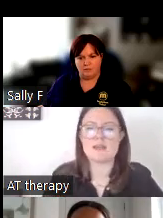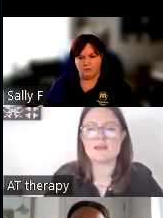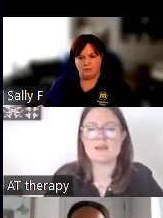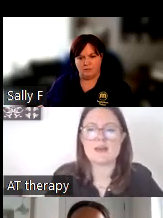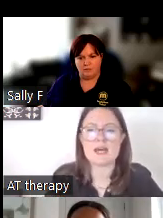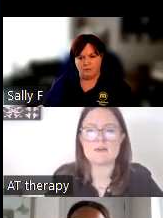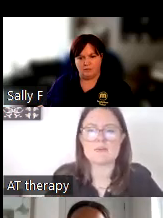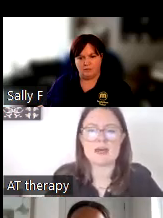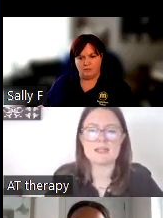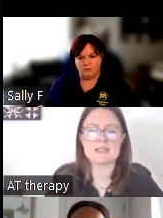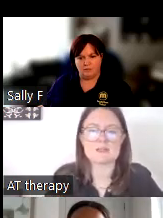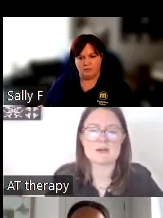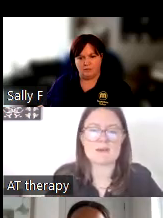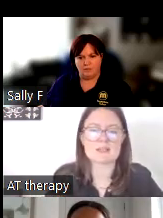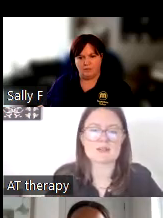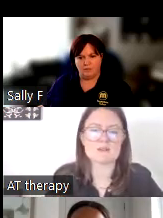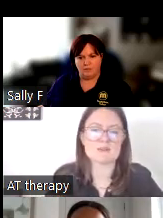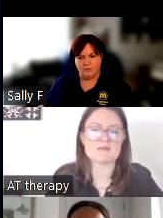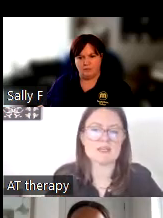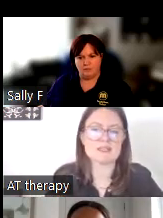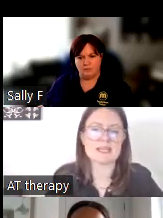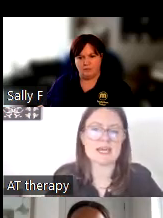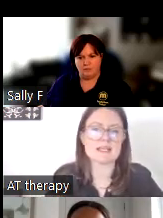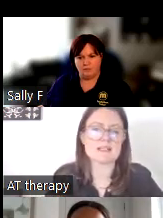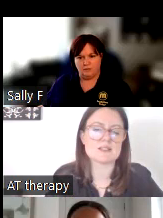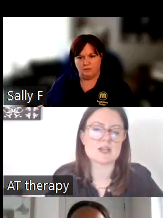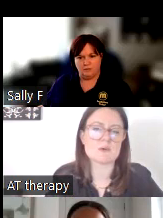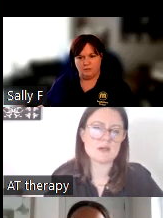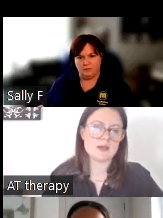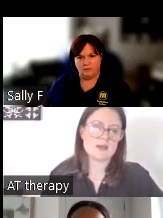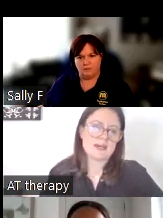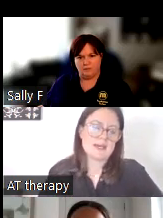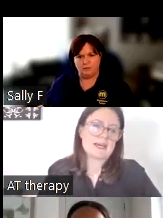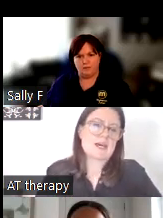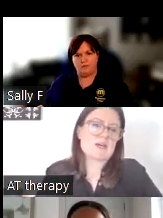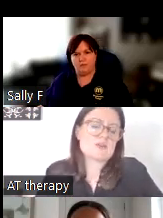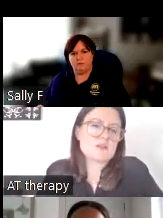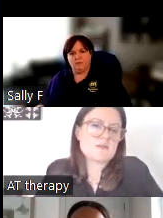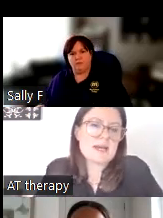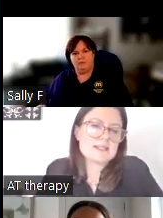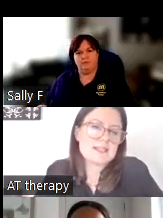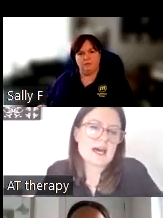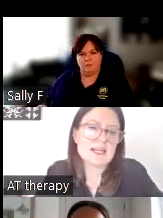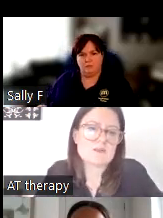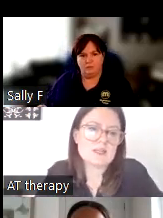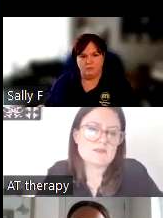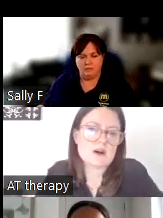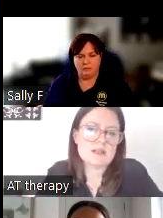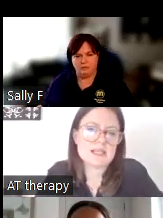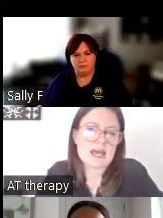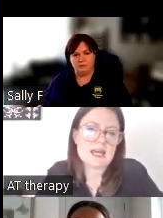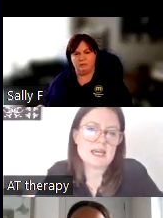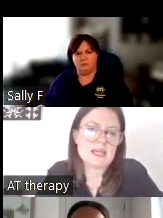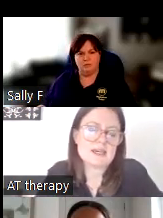opportunity. And this is where Makaton sort of feeds in. So just on the right hand side, we've